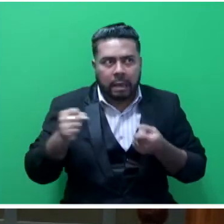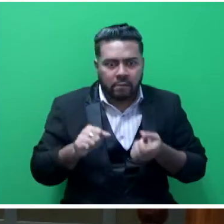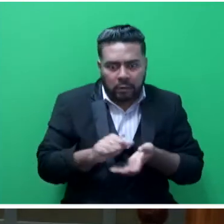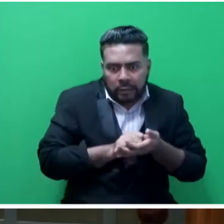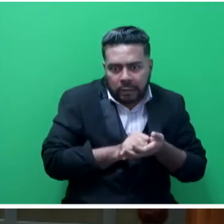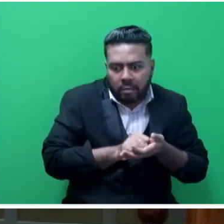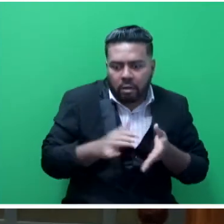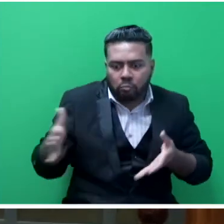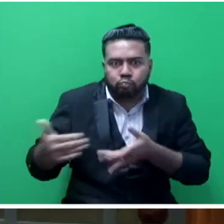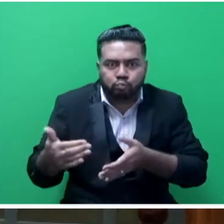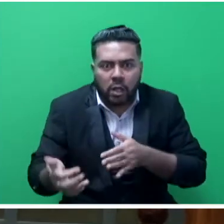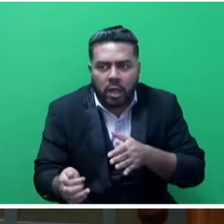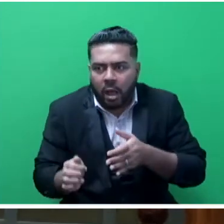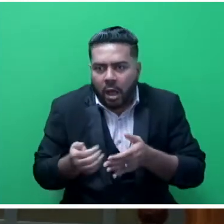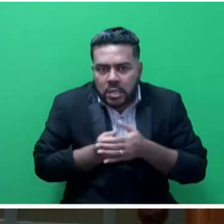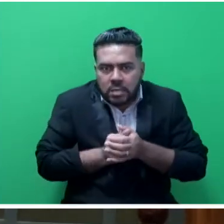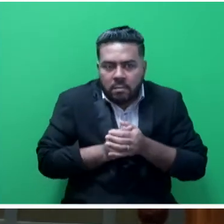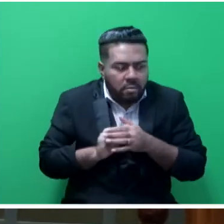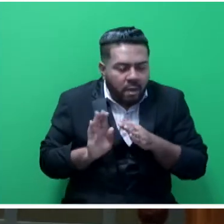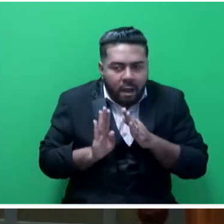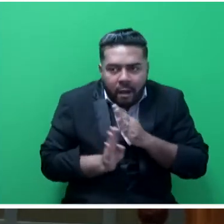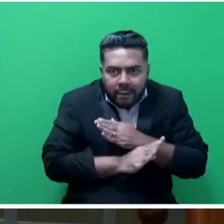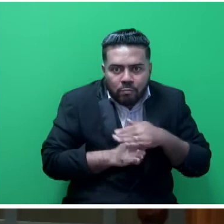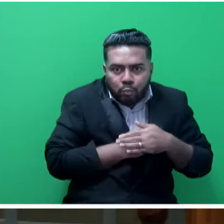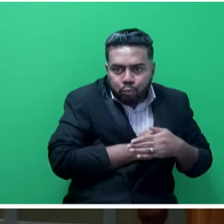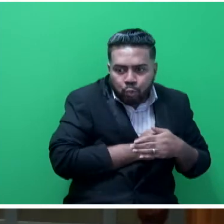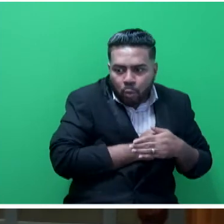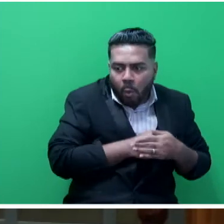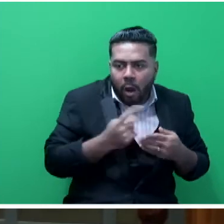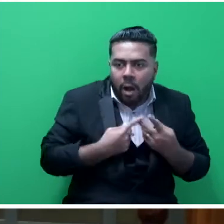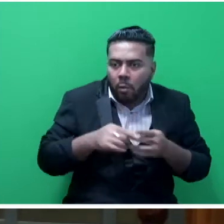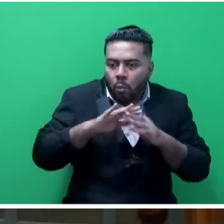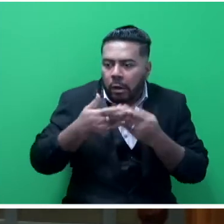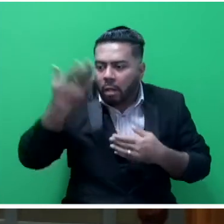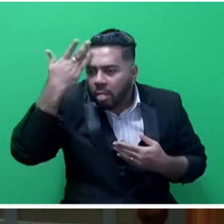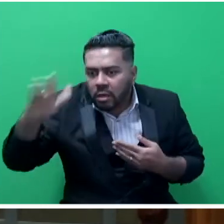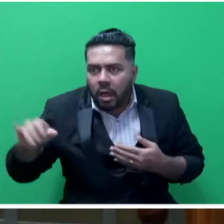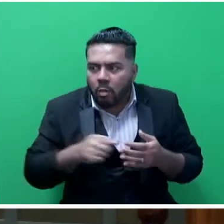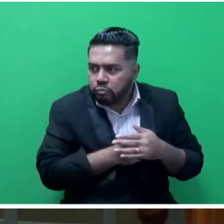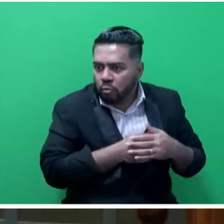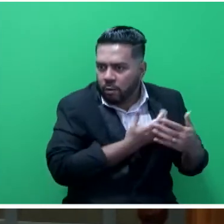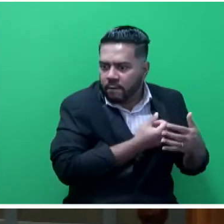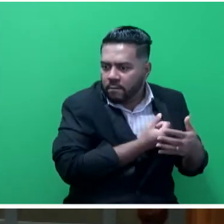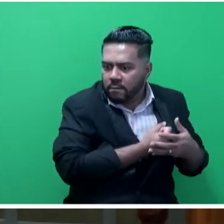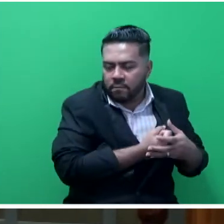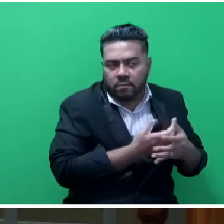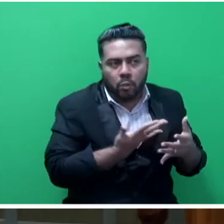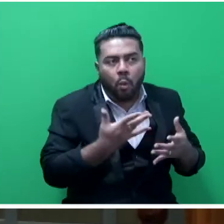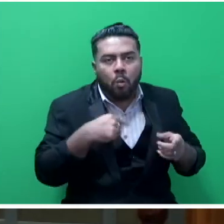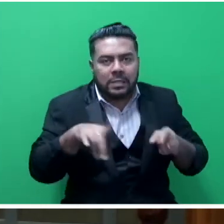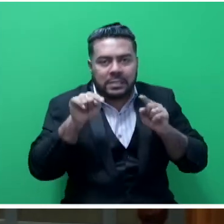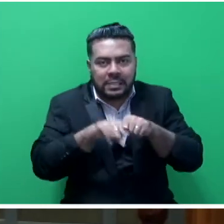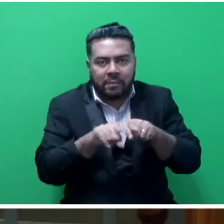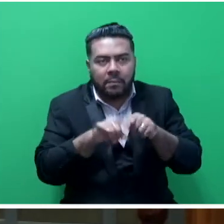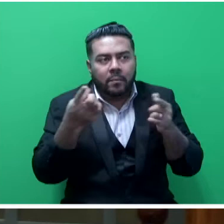grab across the world. And that is something that countries such as ours are really pushing on the diplomatic and on the